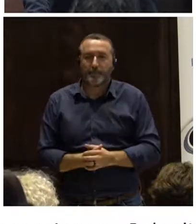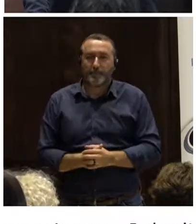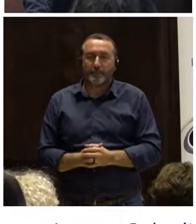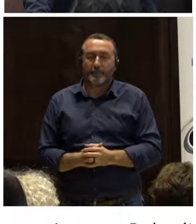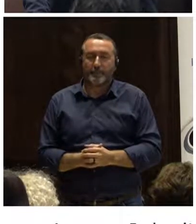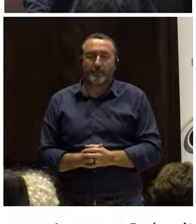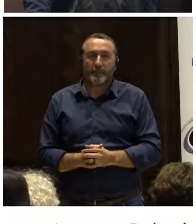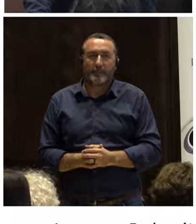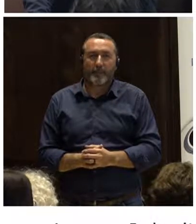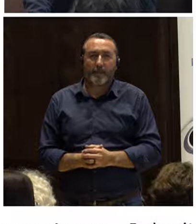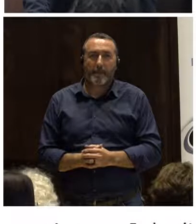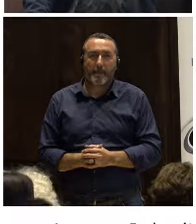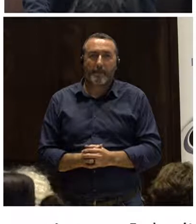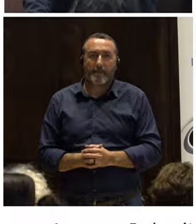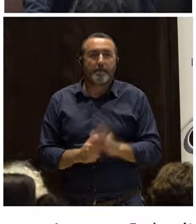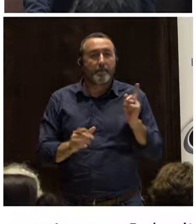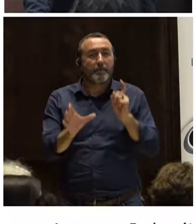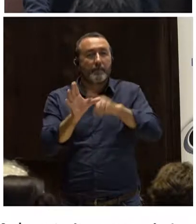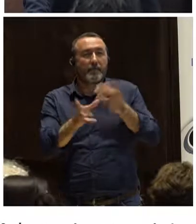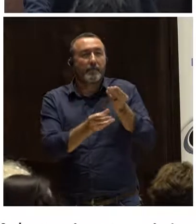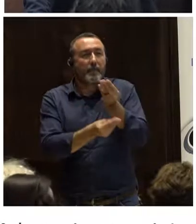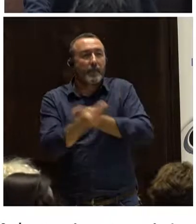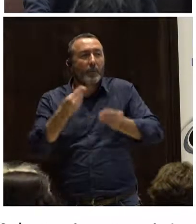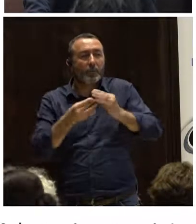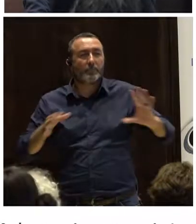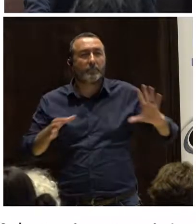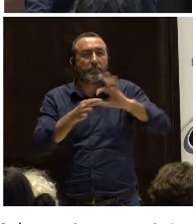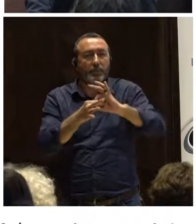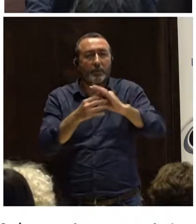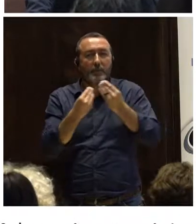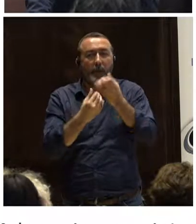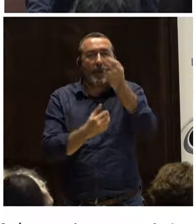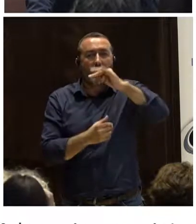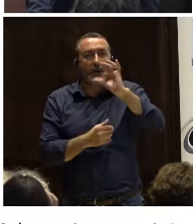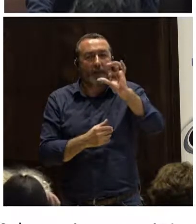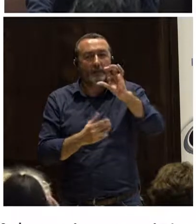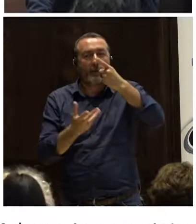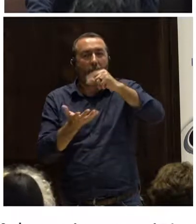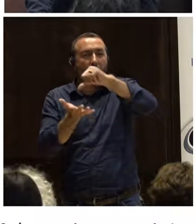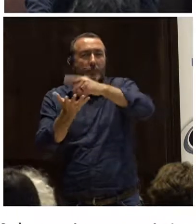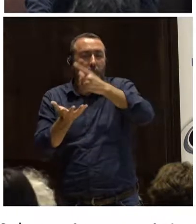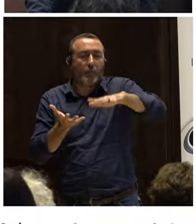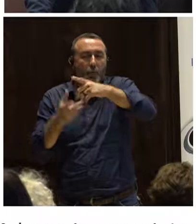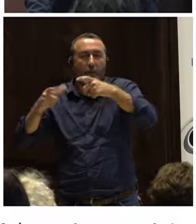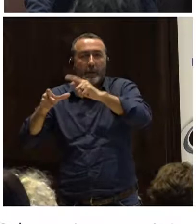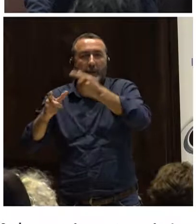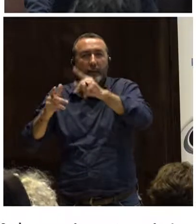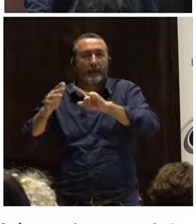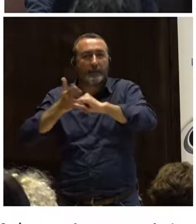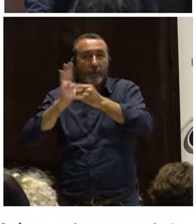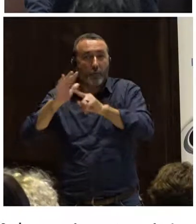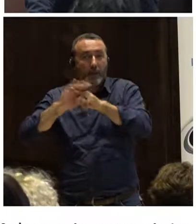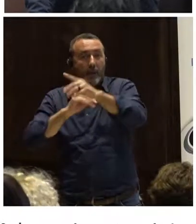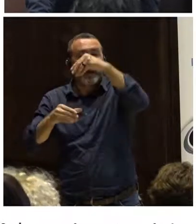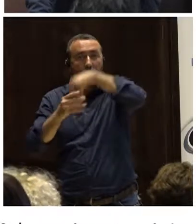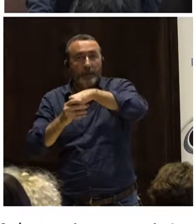She collaborated with the ICANN Center for Accessibility Assistive Technology,